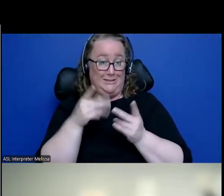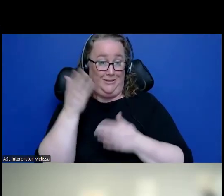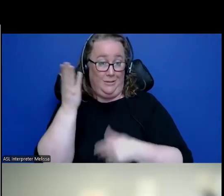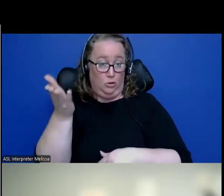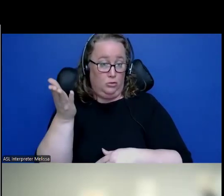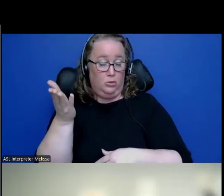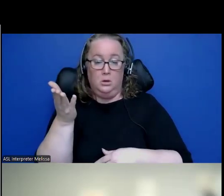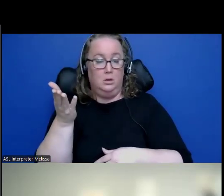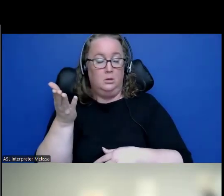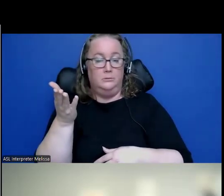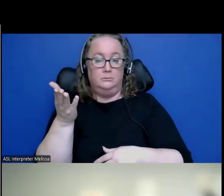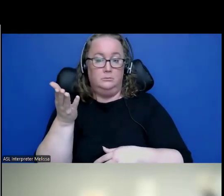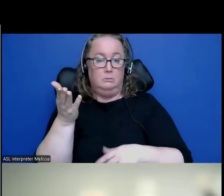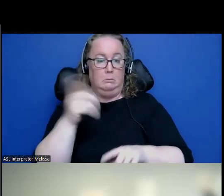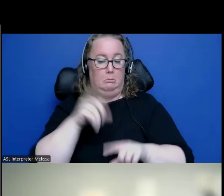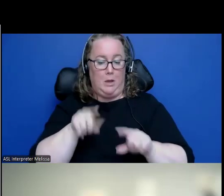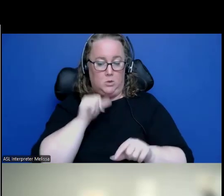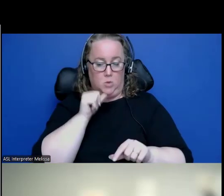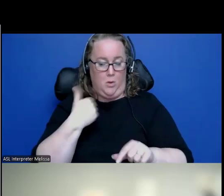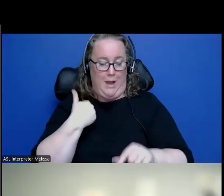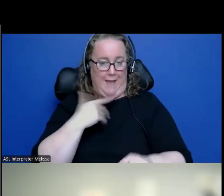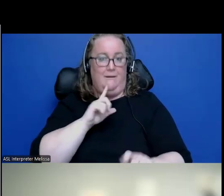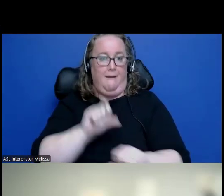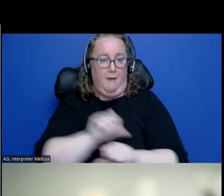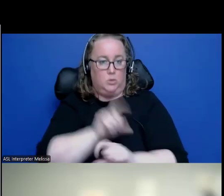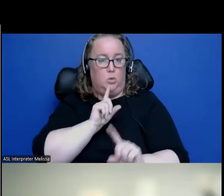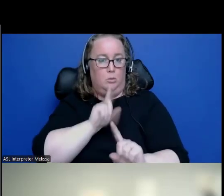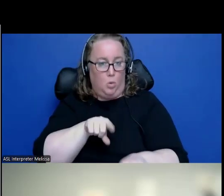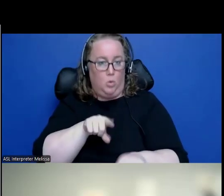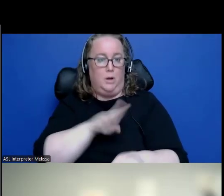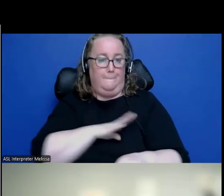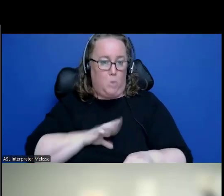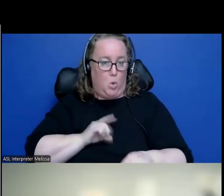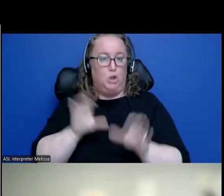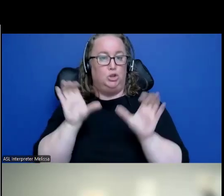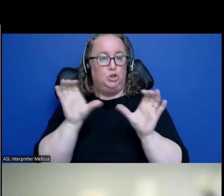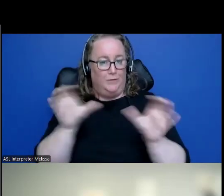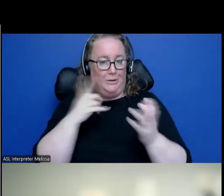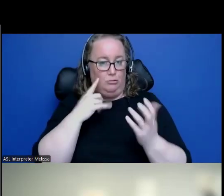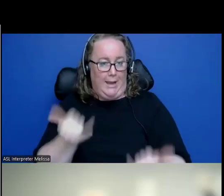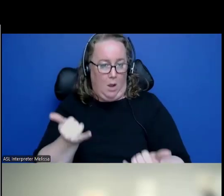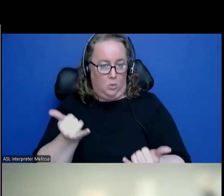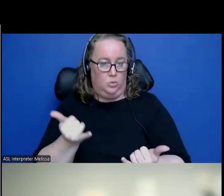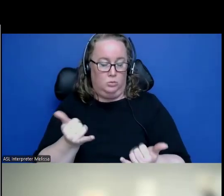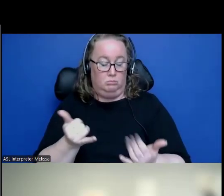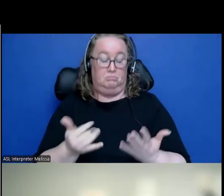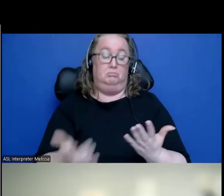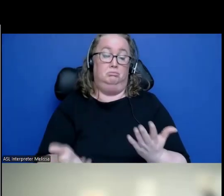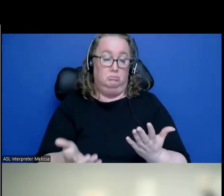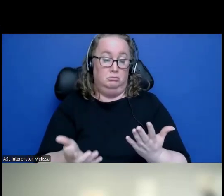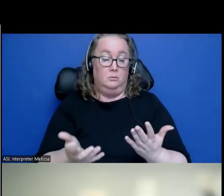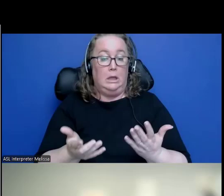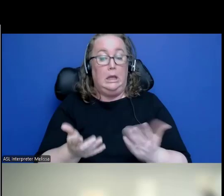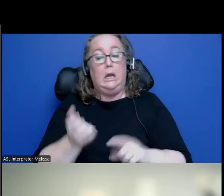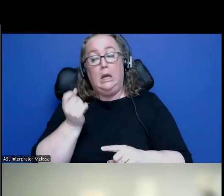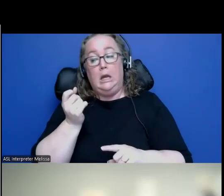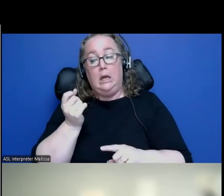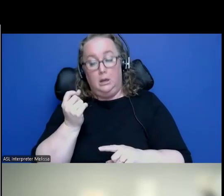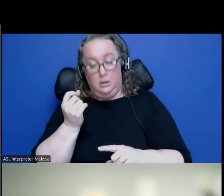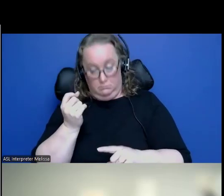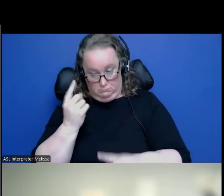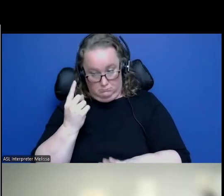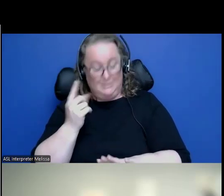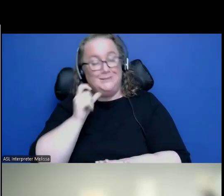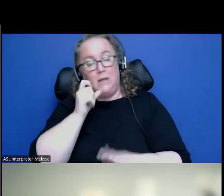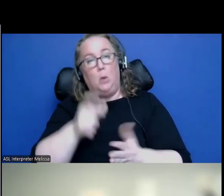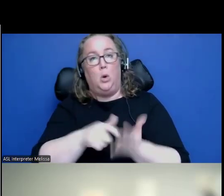no reported board certifications. While not a requirement to practice medicine,